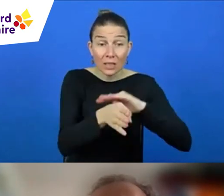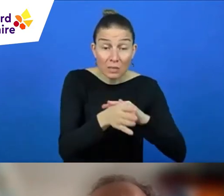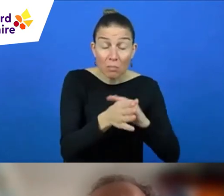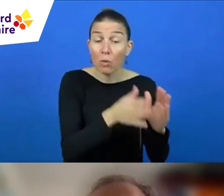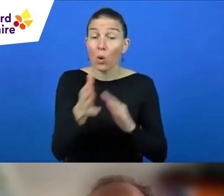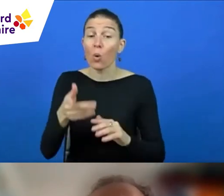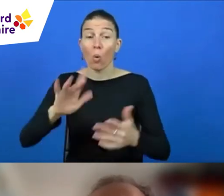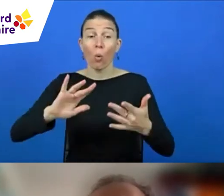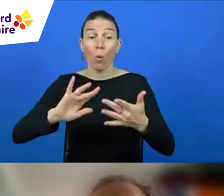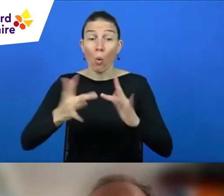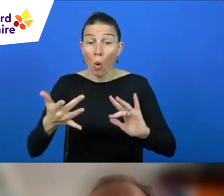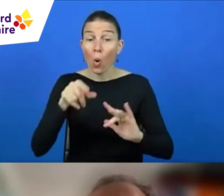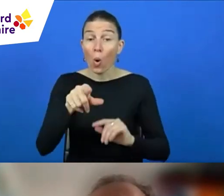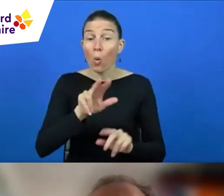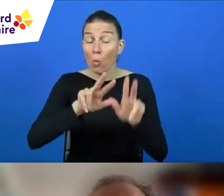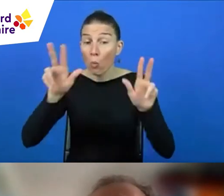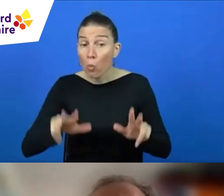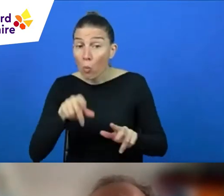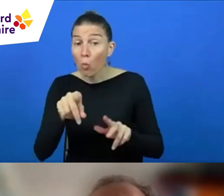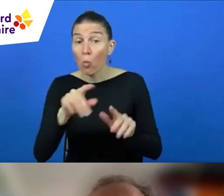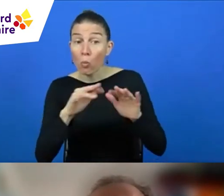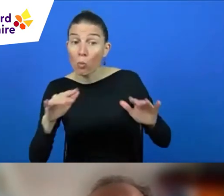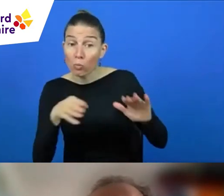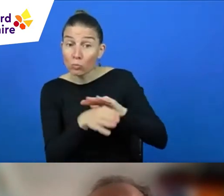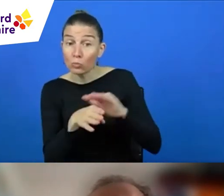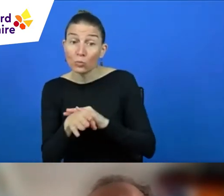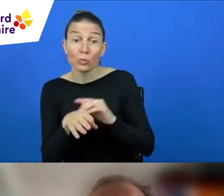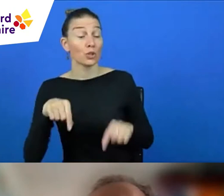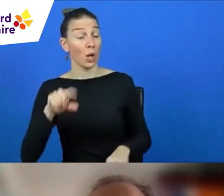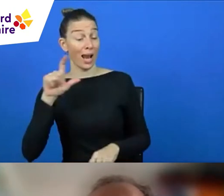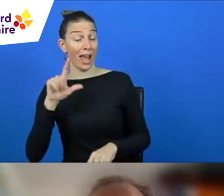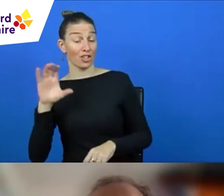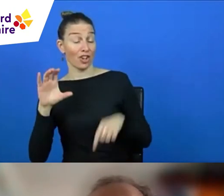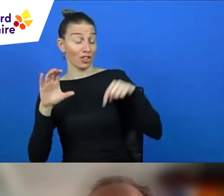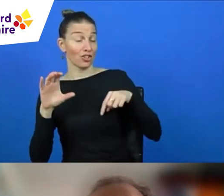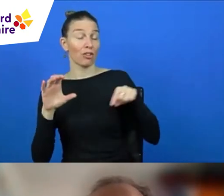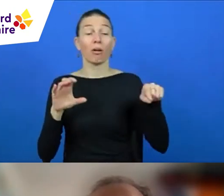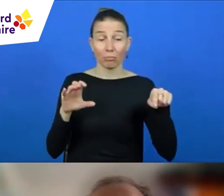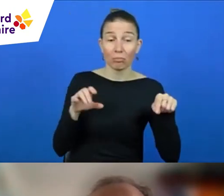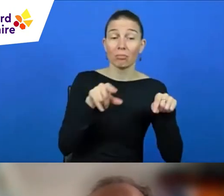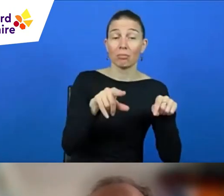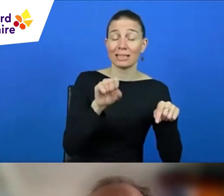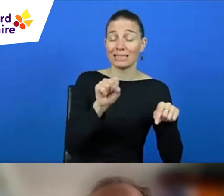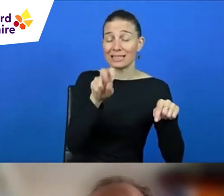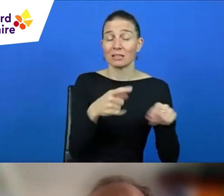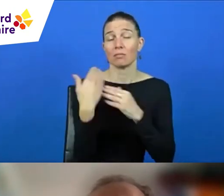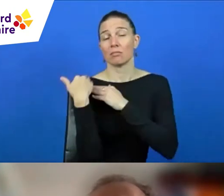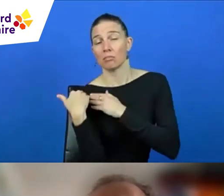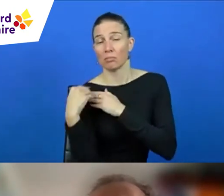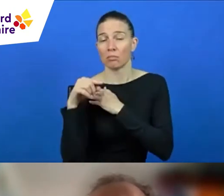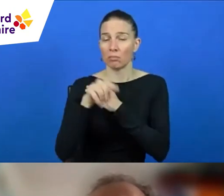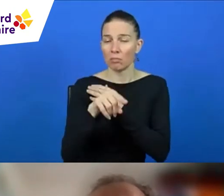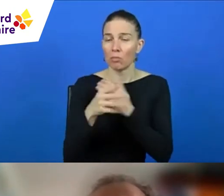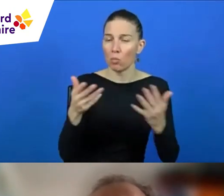and app accessibility initiatives. At Leonard Cheshire, Steve is responsible for policy support and implementation assistive